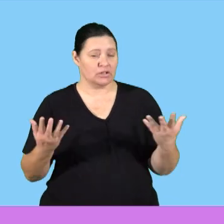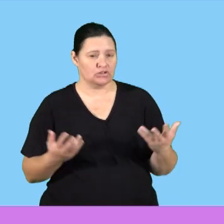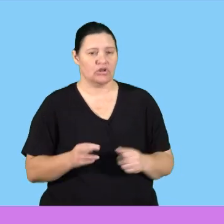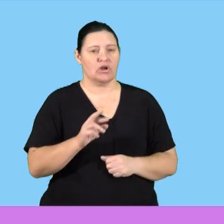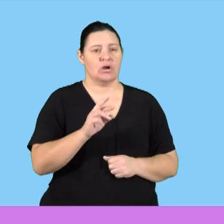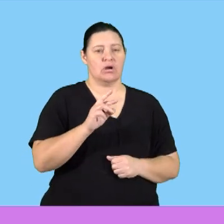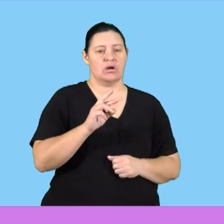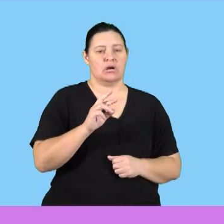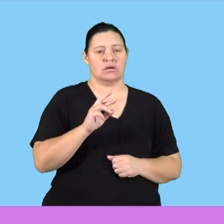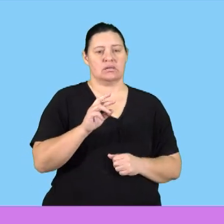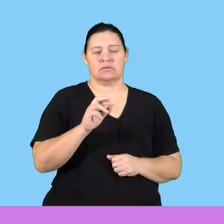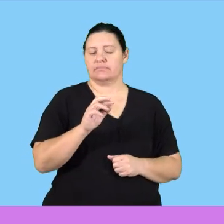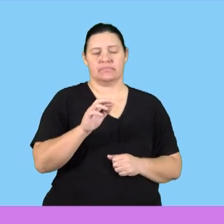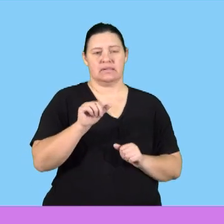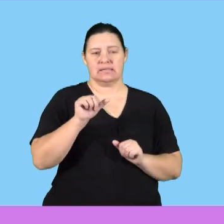60% will then be